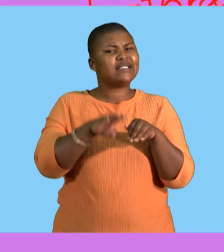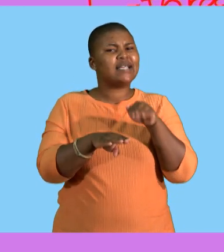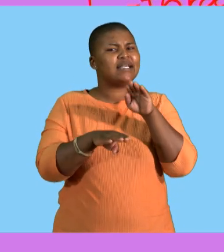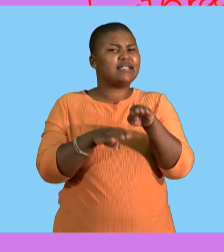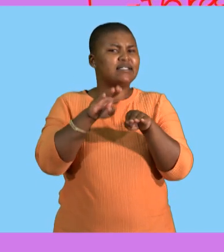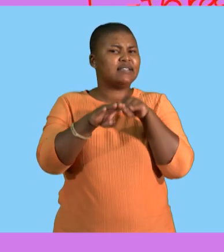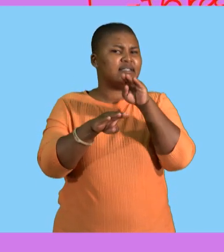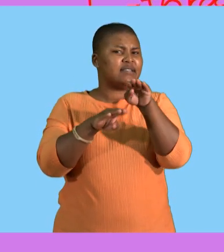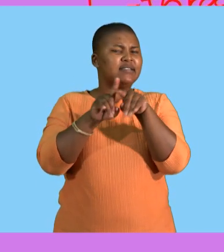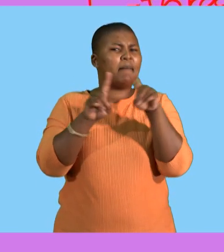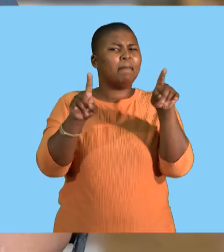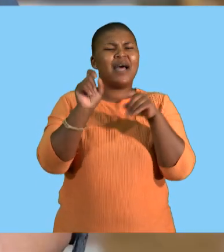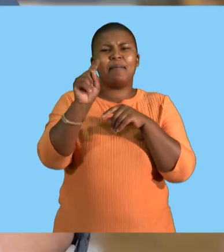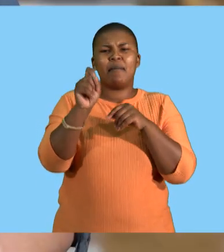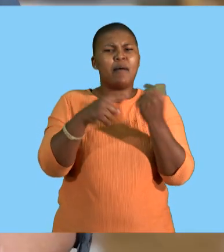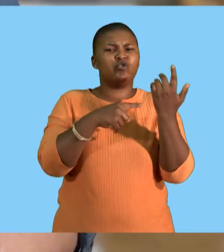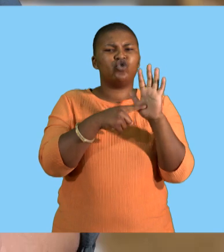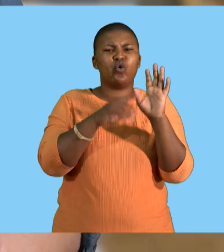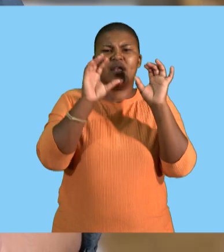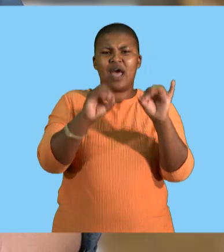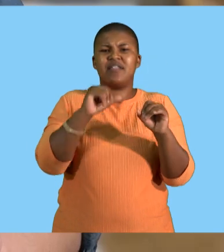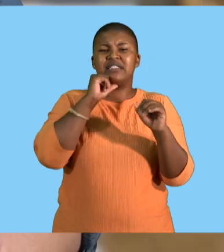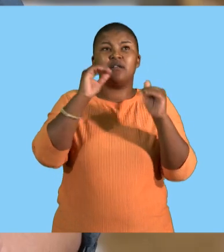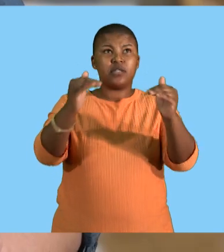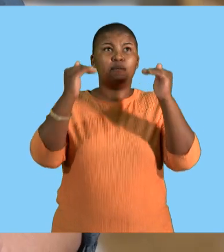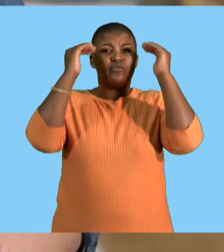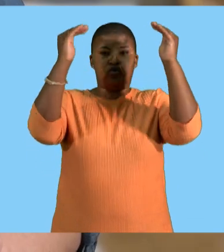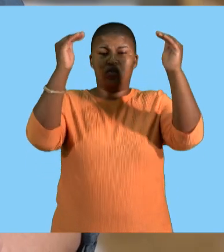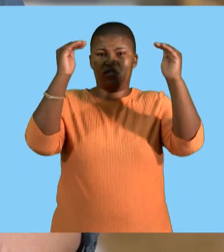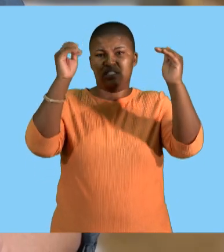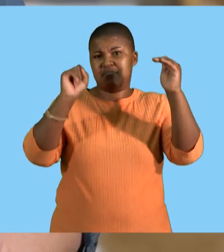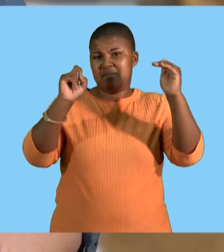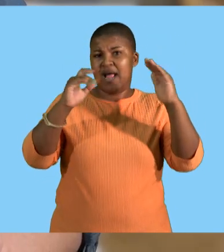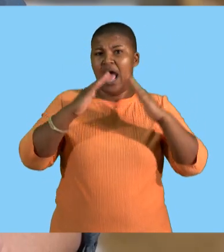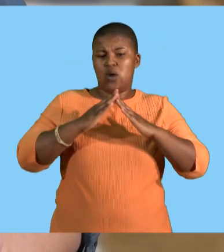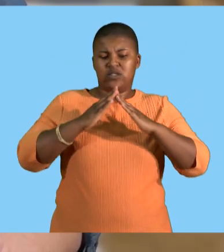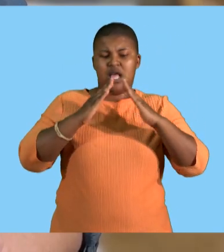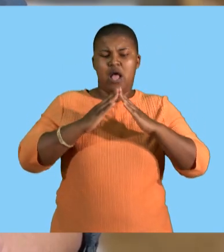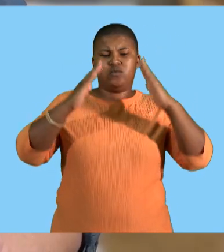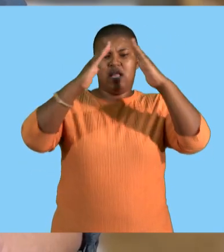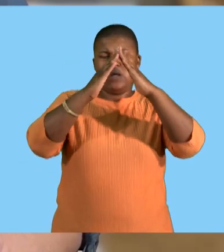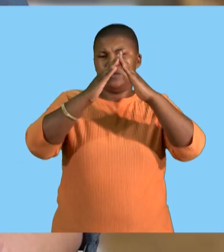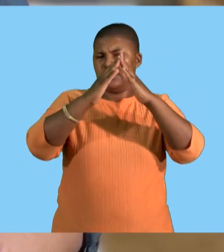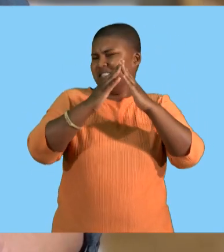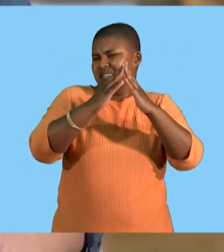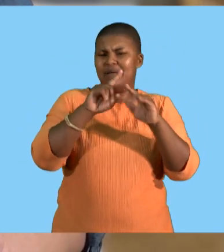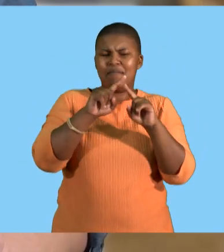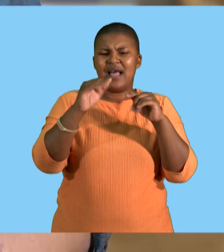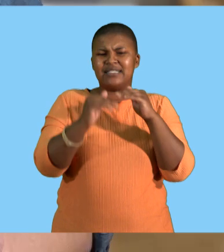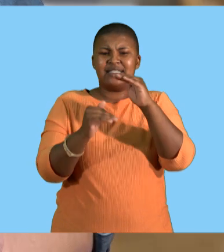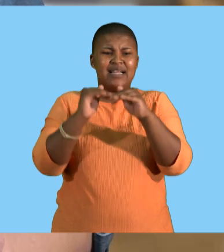But there's no indication that this is a double story of a house that he planned.